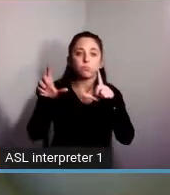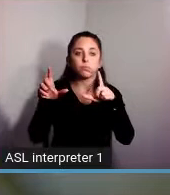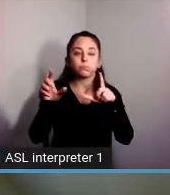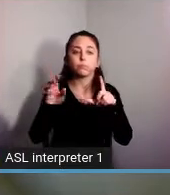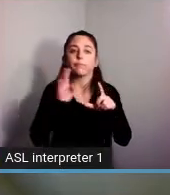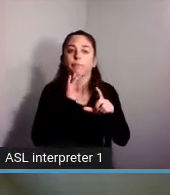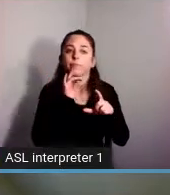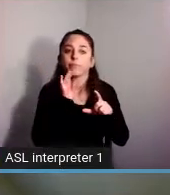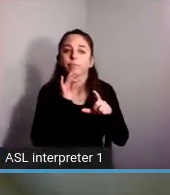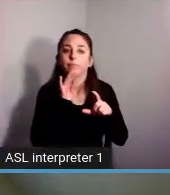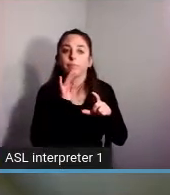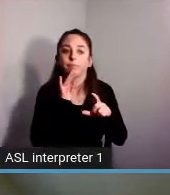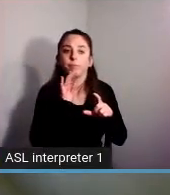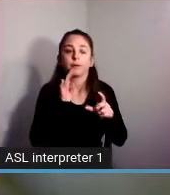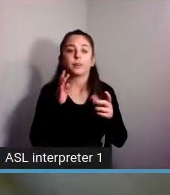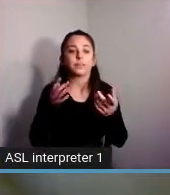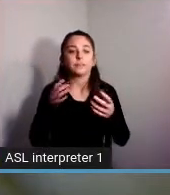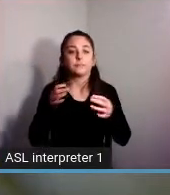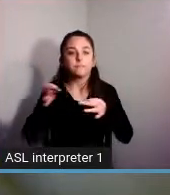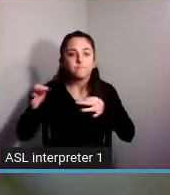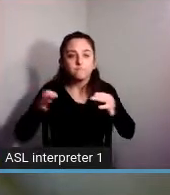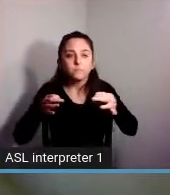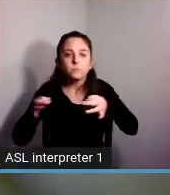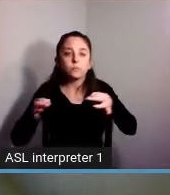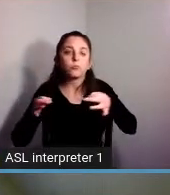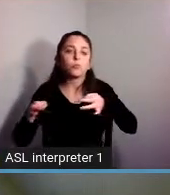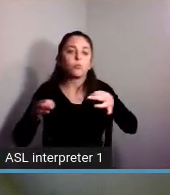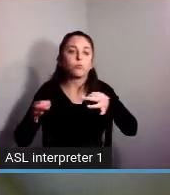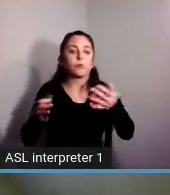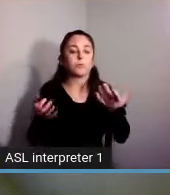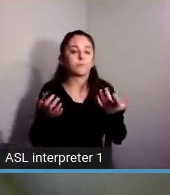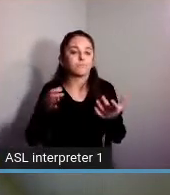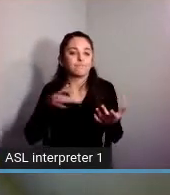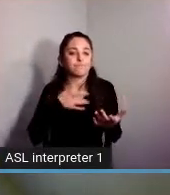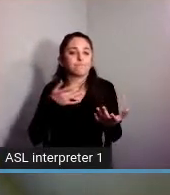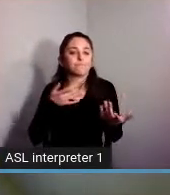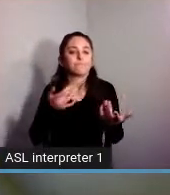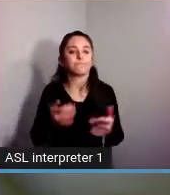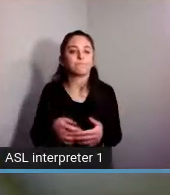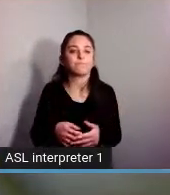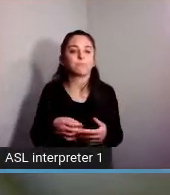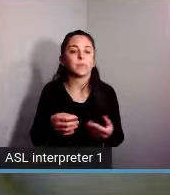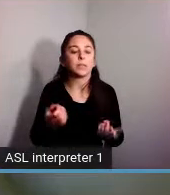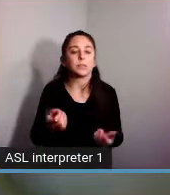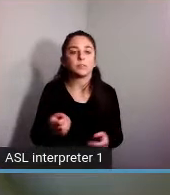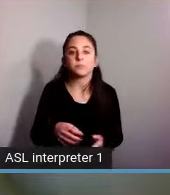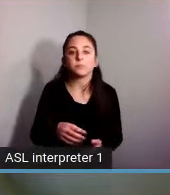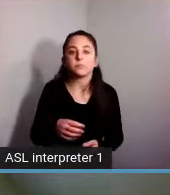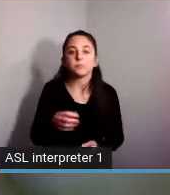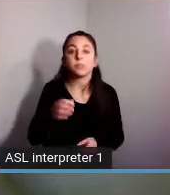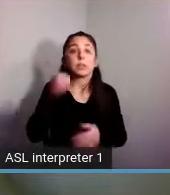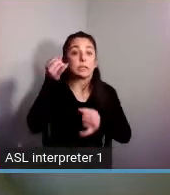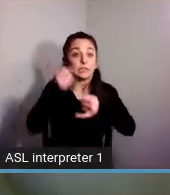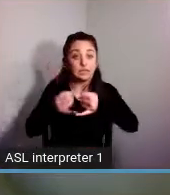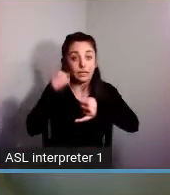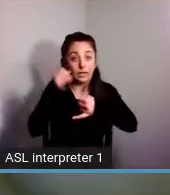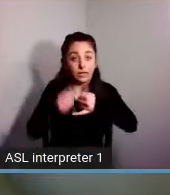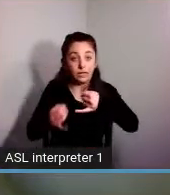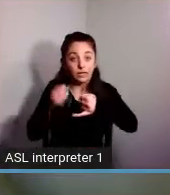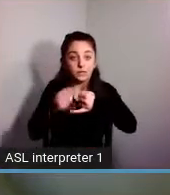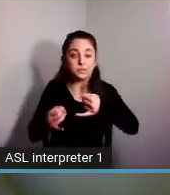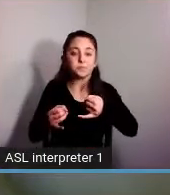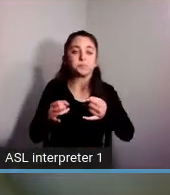describe what they were feeling and know the backstory. All right, the last area I want to talk about is the